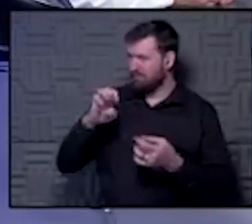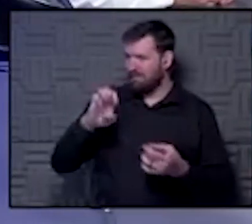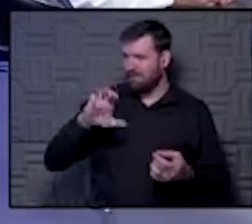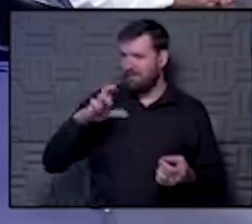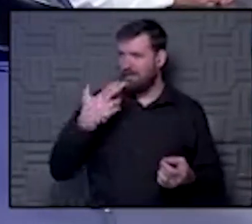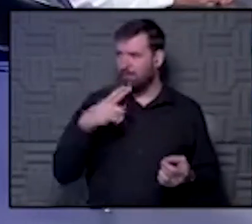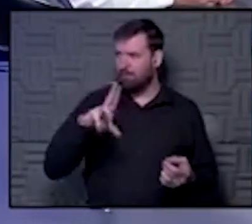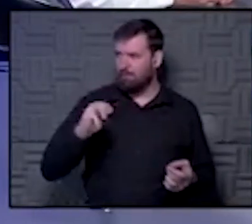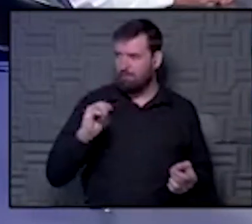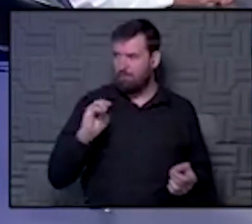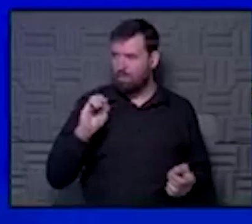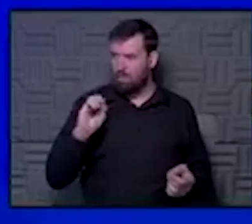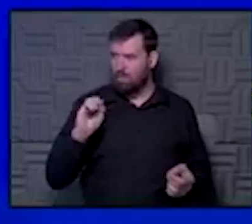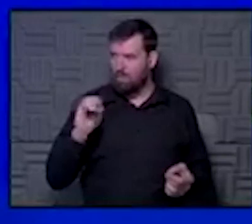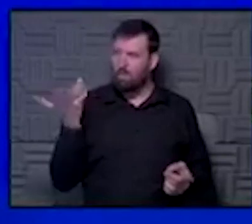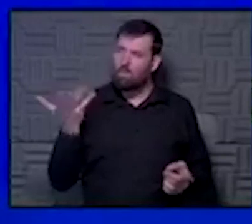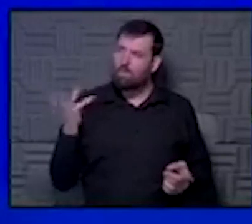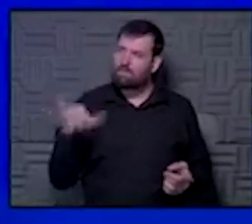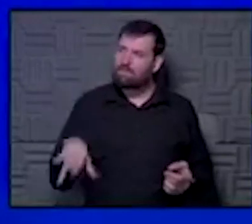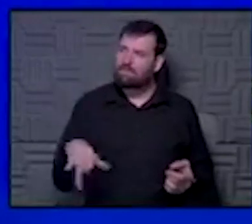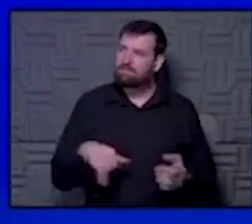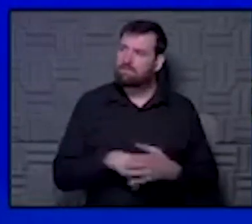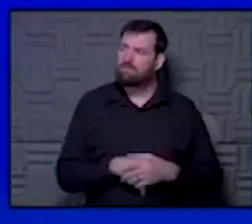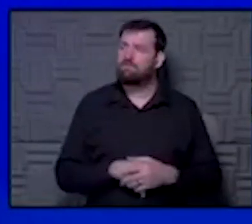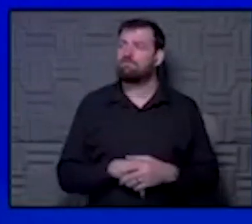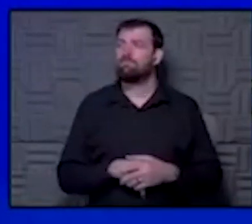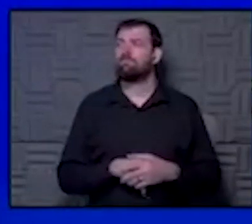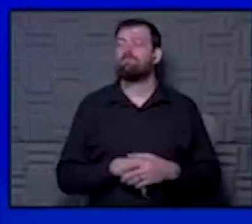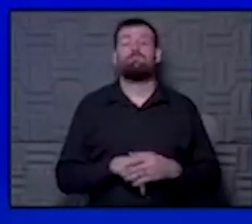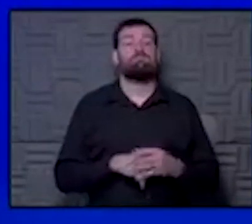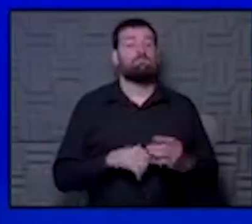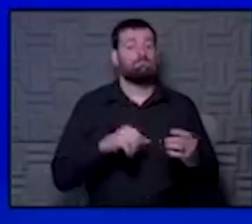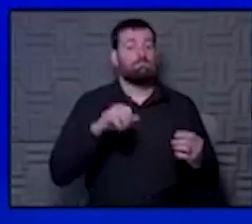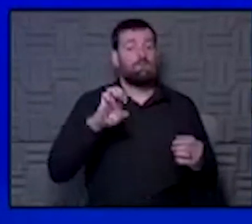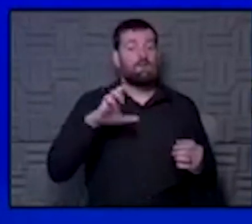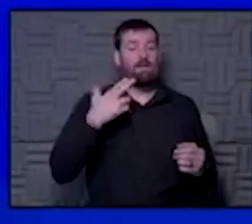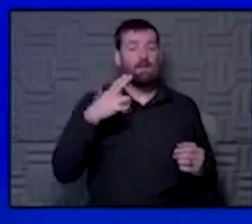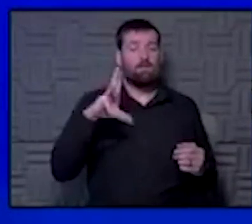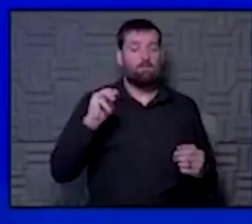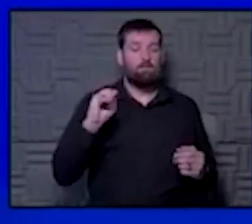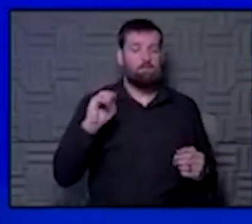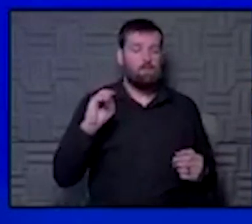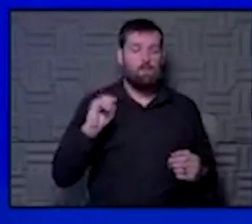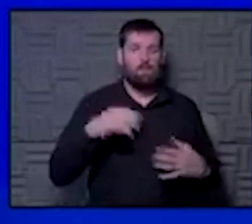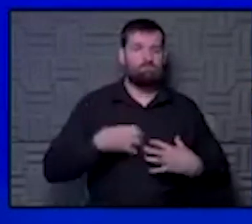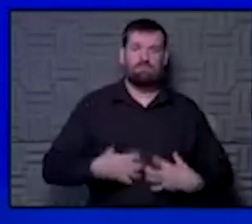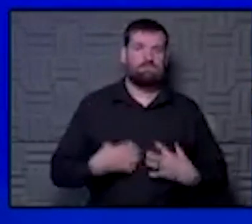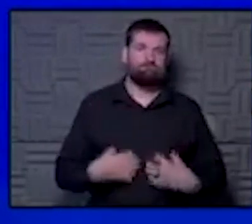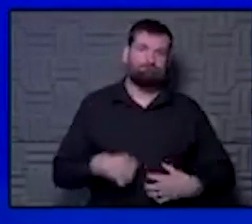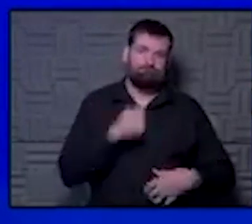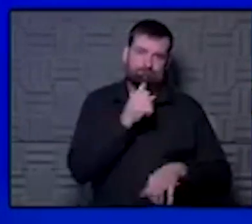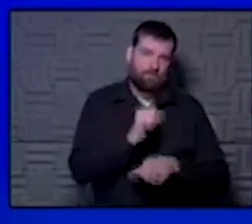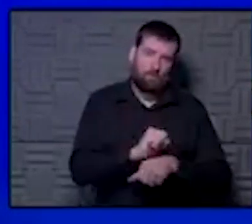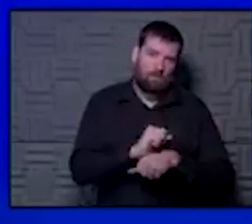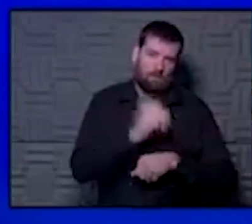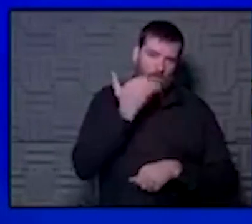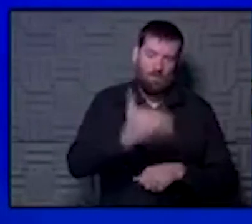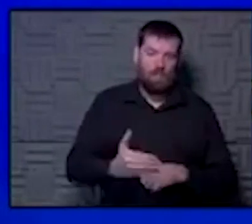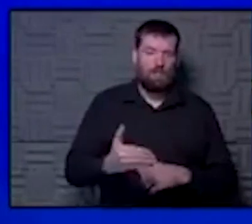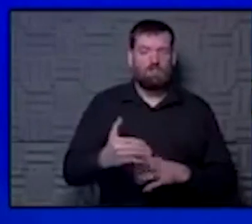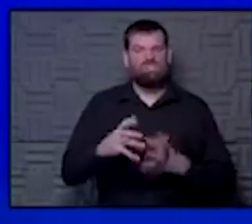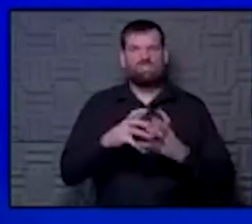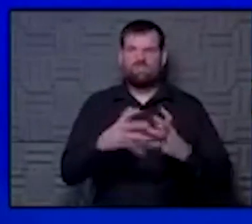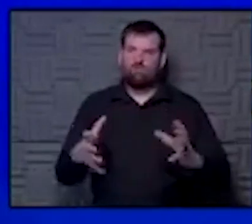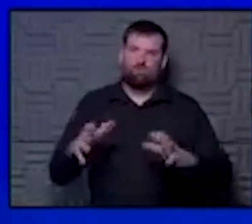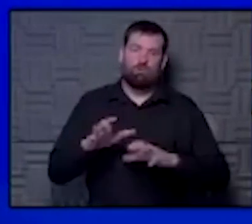is? Yeah, we And has will. that technology changed? So what happens with ECMO is that your lungs aren't working very well, and we're having to use so much pressure